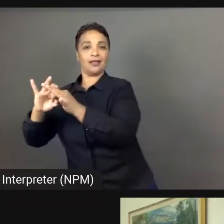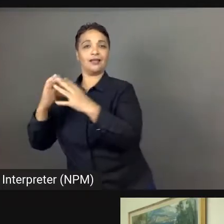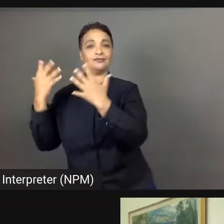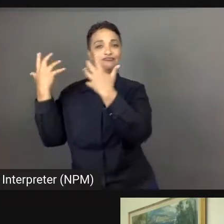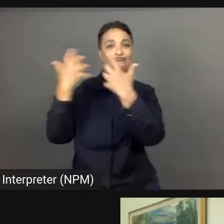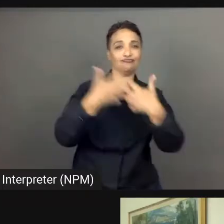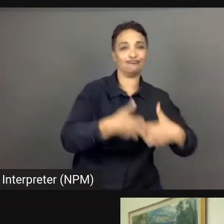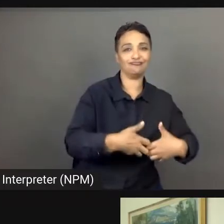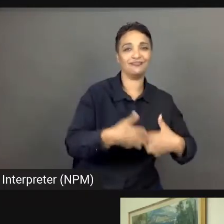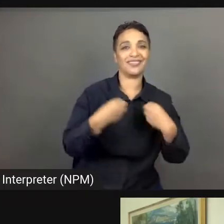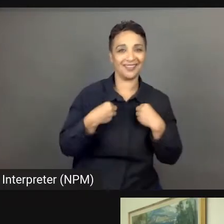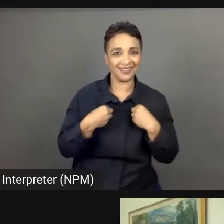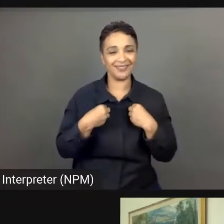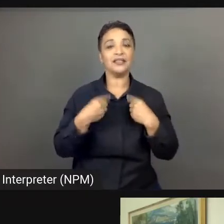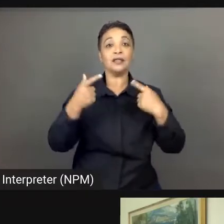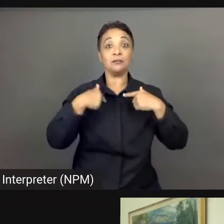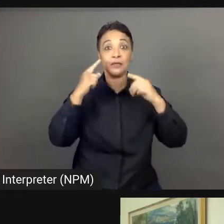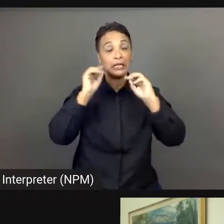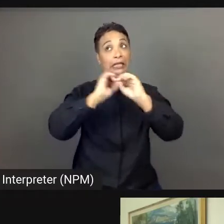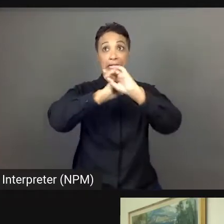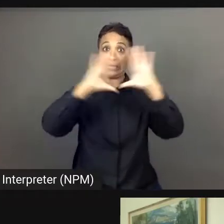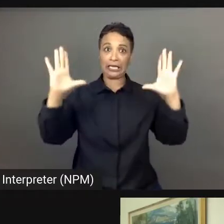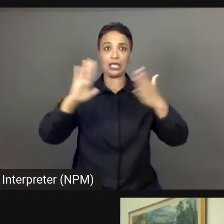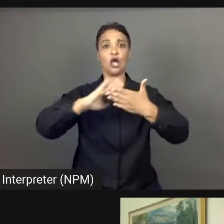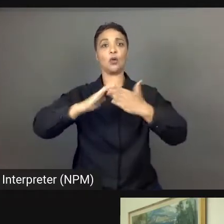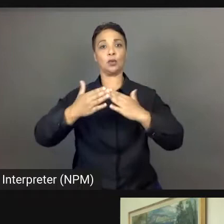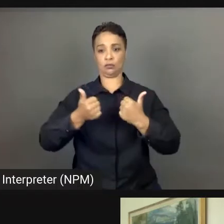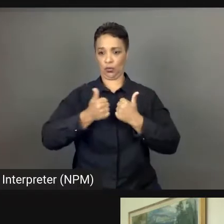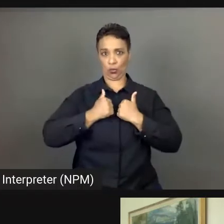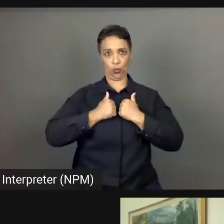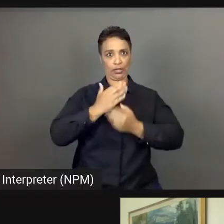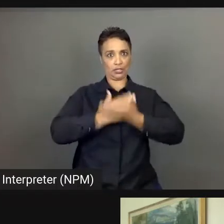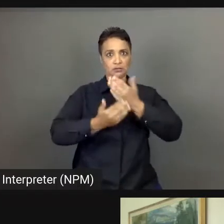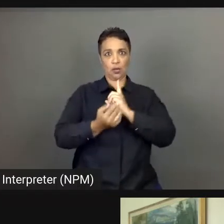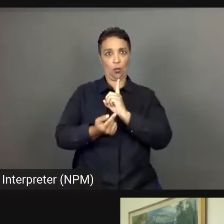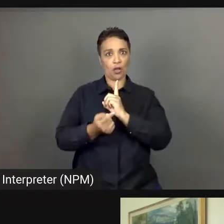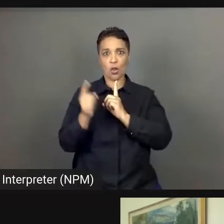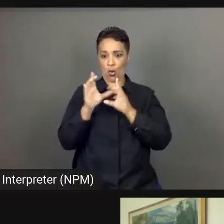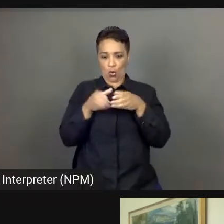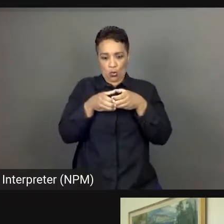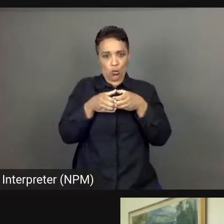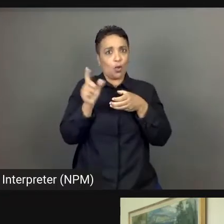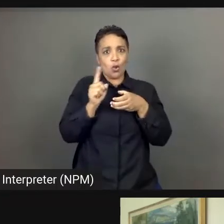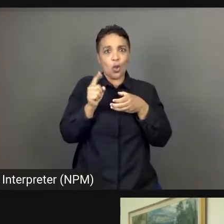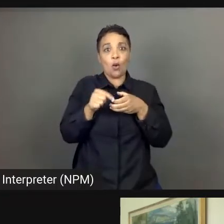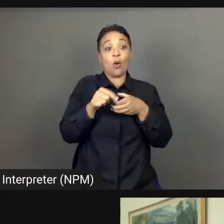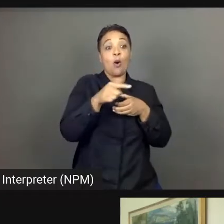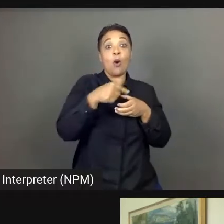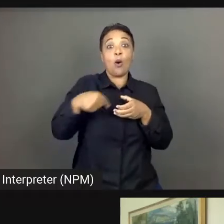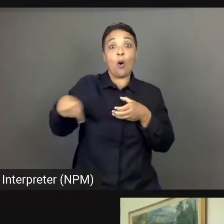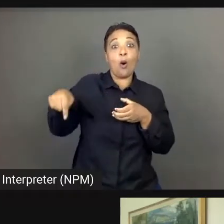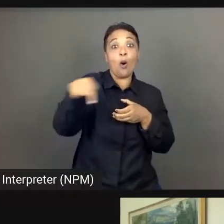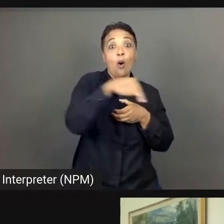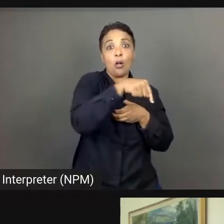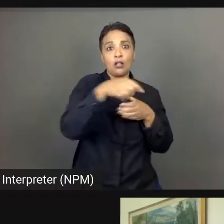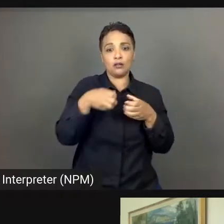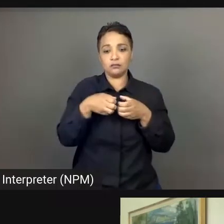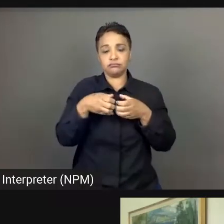are actually captured for posterity of society, not only for ourselves, but it does an effect to the